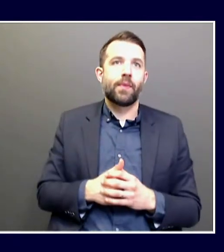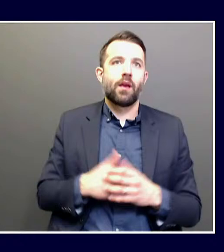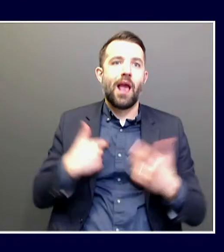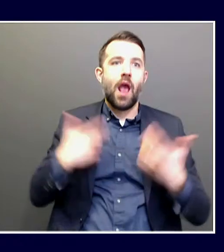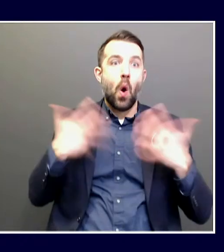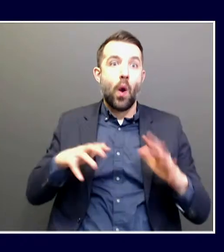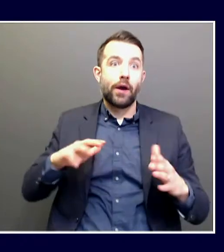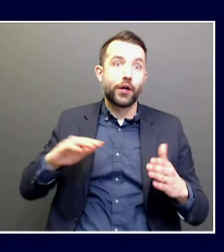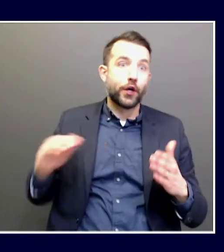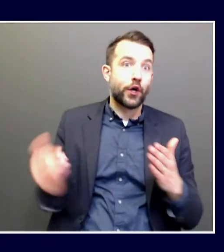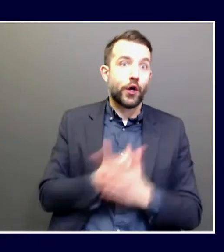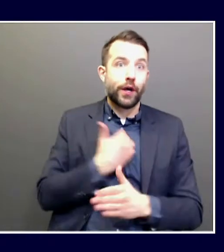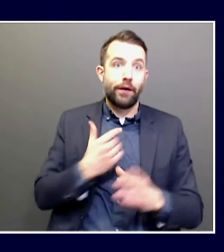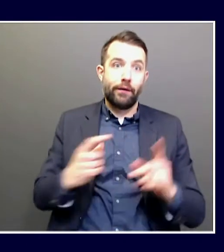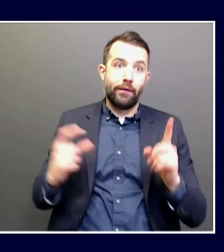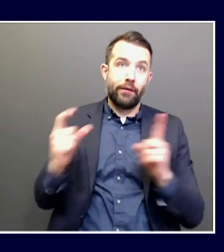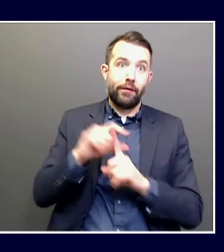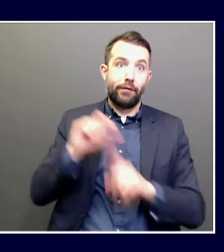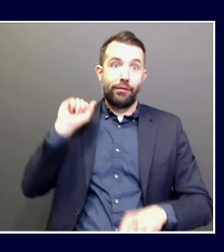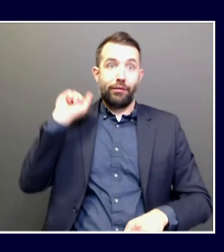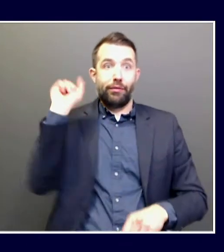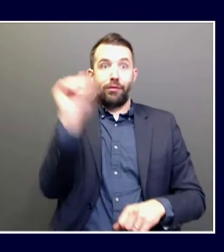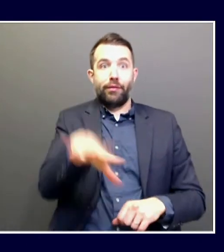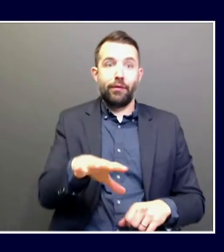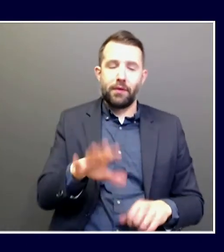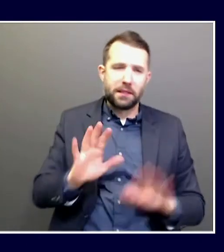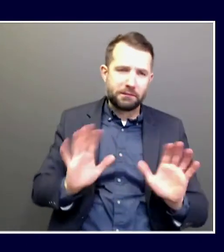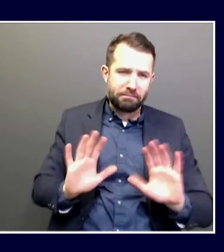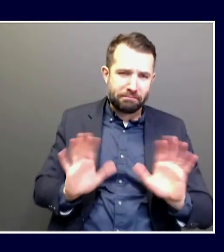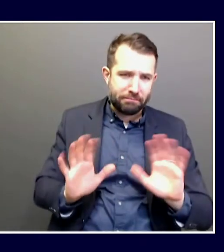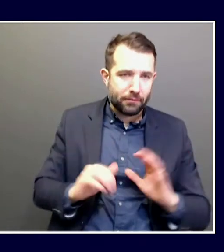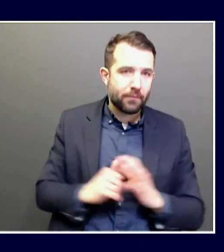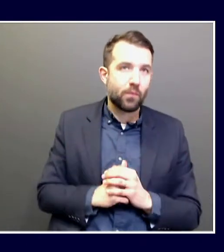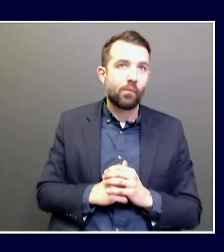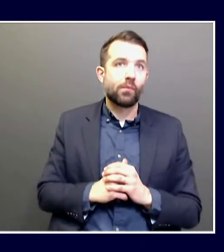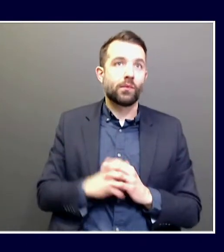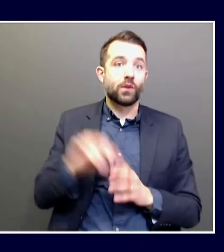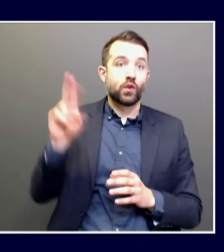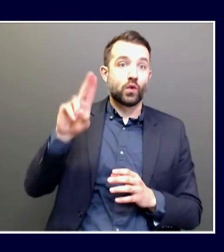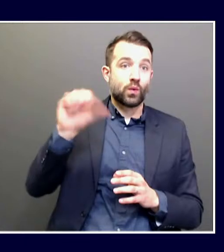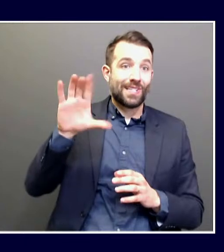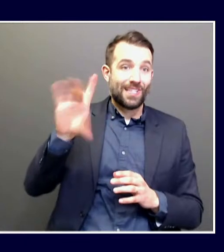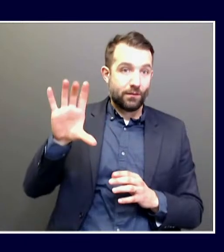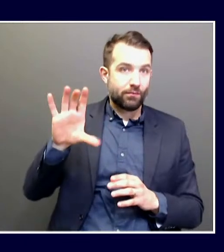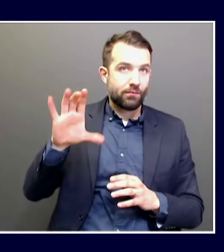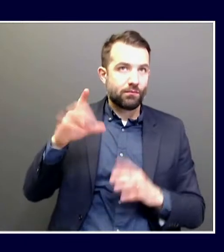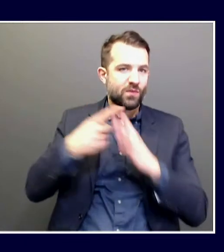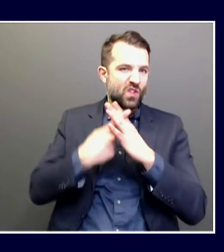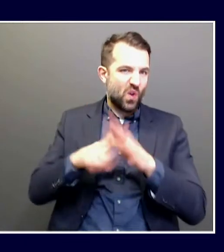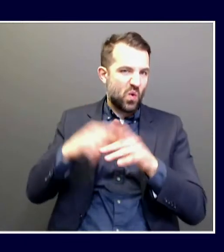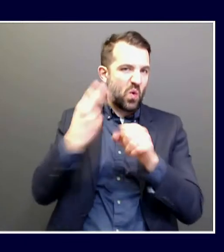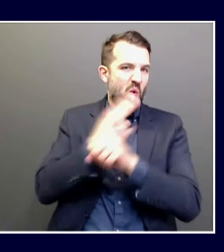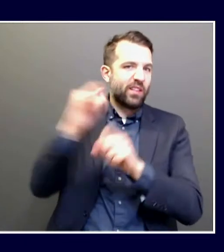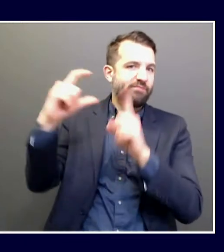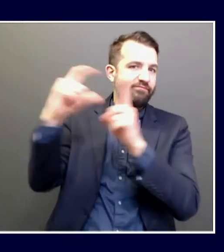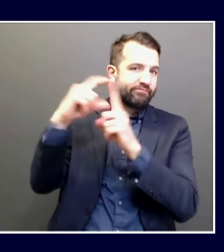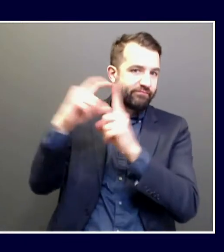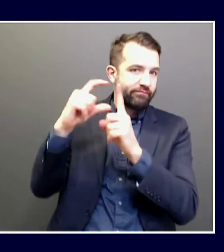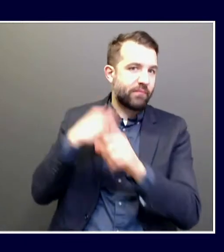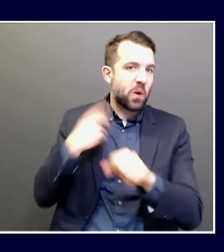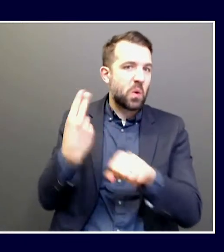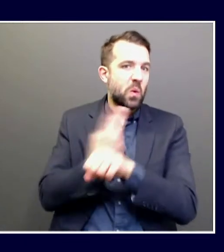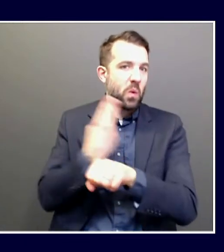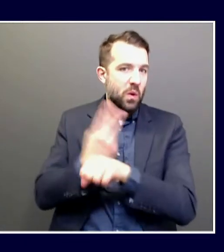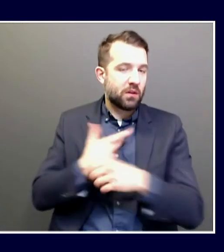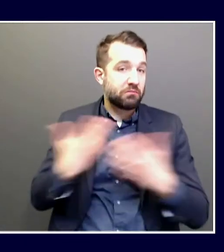the COVID dialogue, but the term that the US CDC has started to use, that I've started to use, is there's fully vaccinated, which